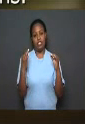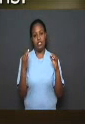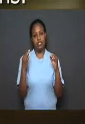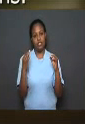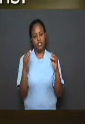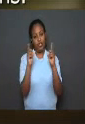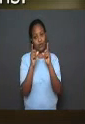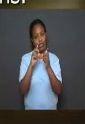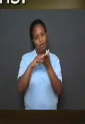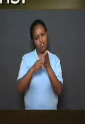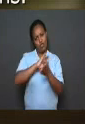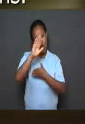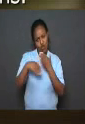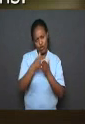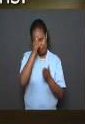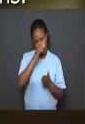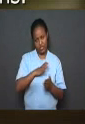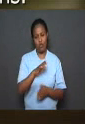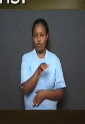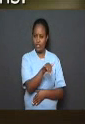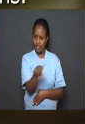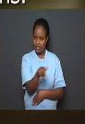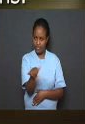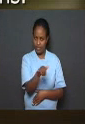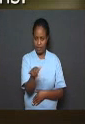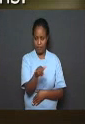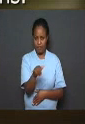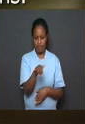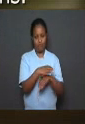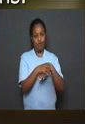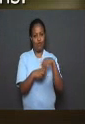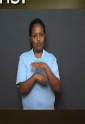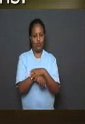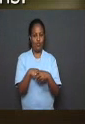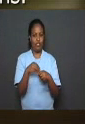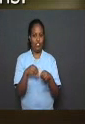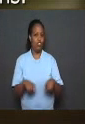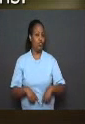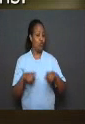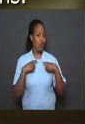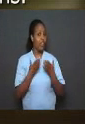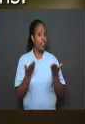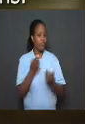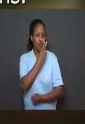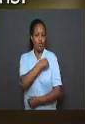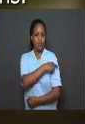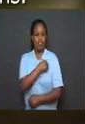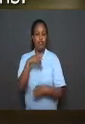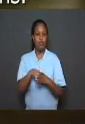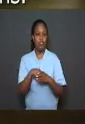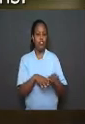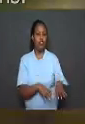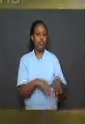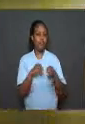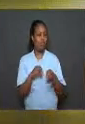Health equity means making sure that everyone has the same access to health